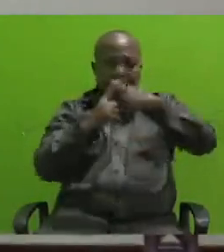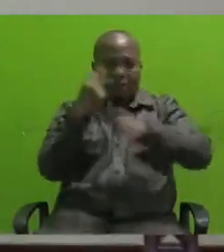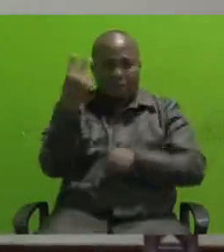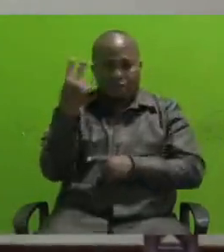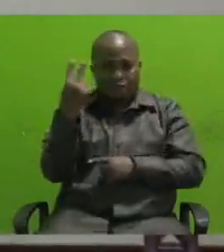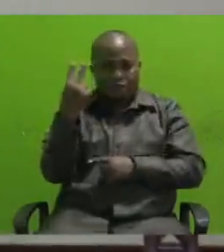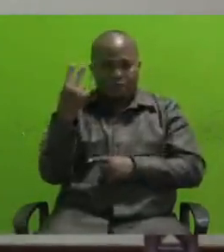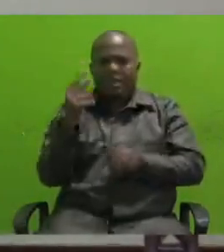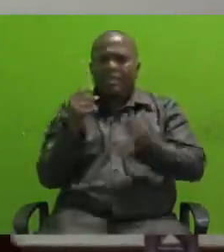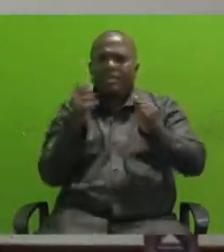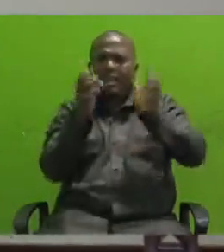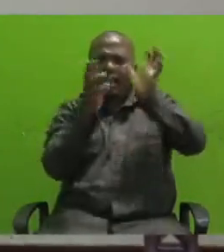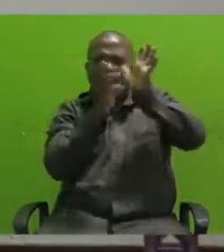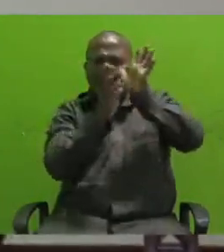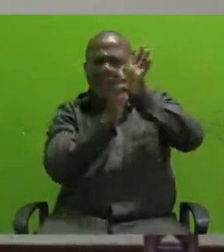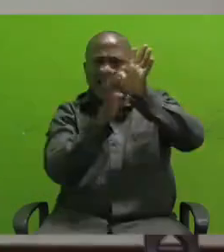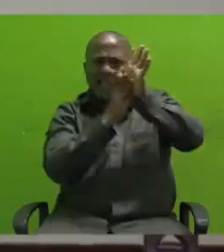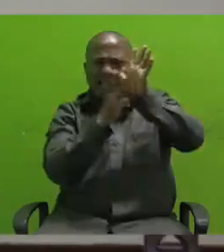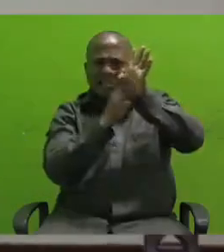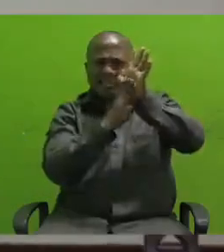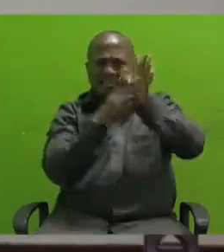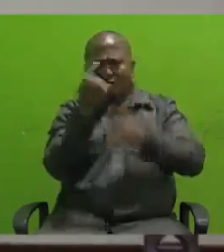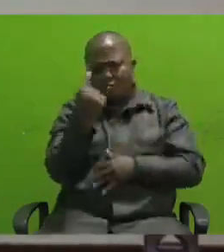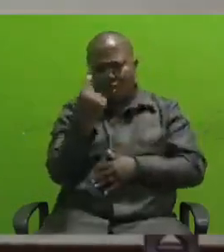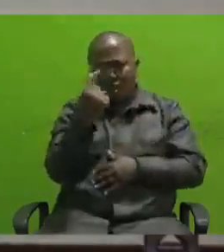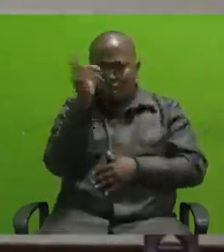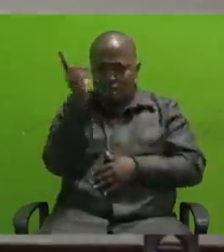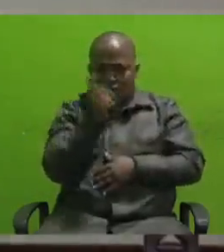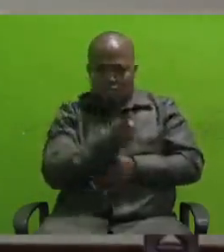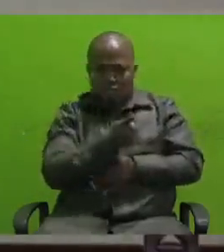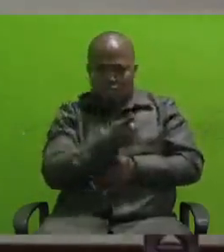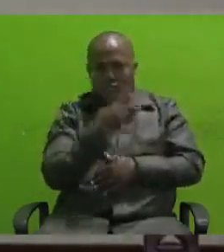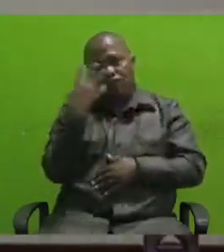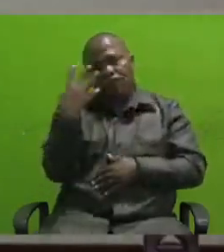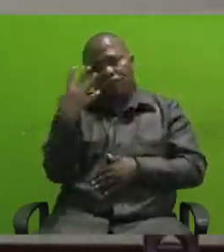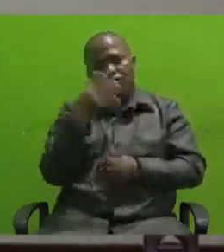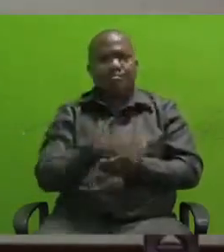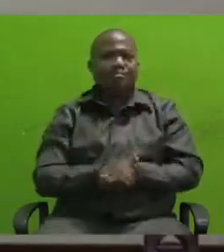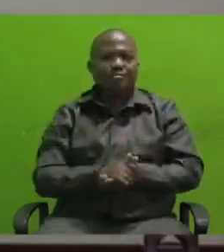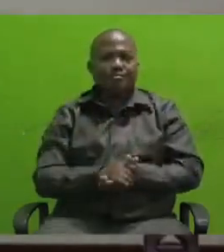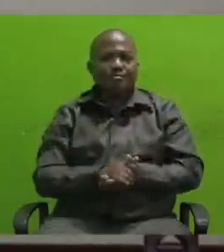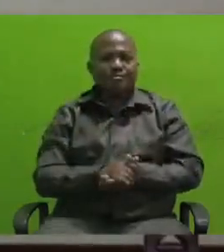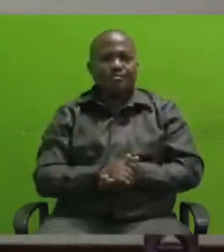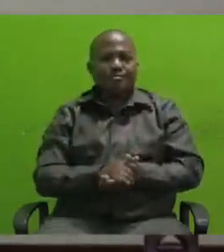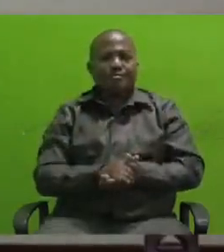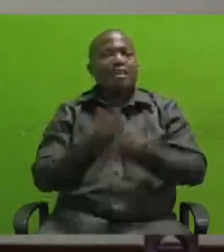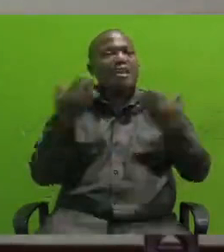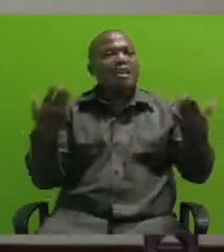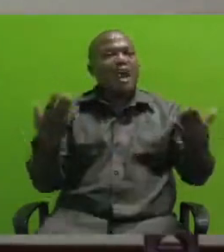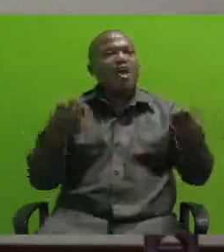that is 81 over 4. So now what we need here, we're